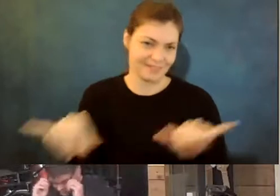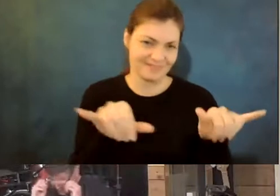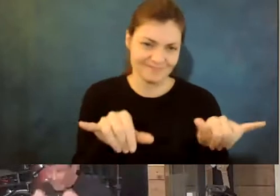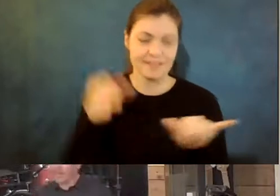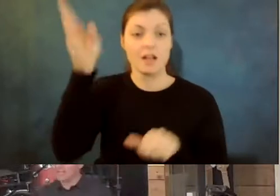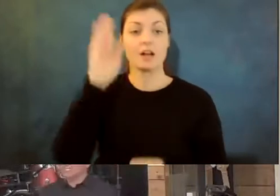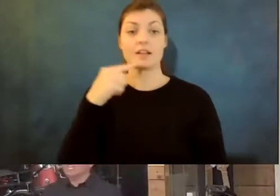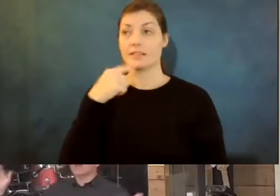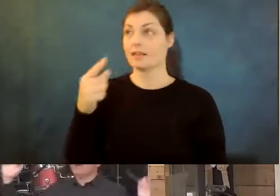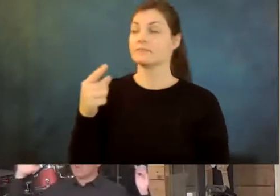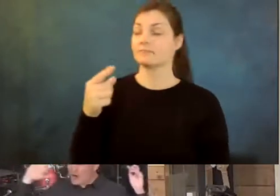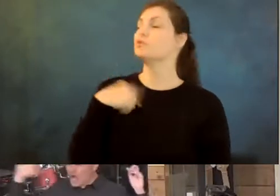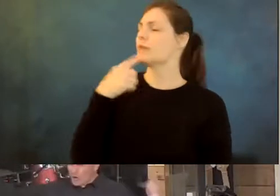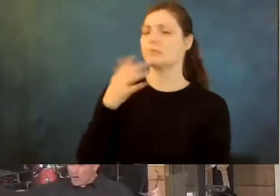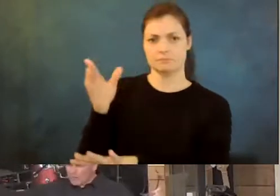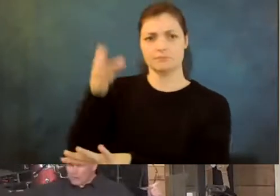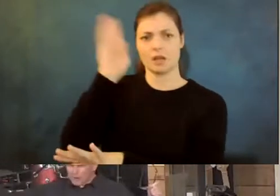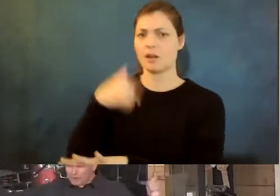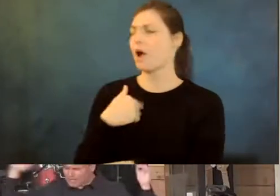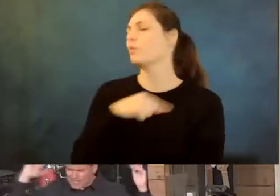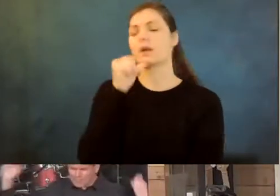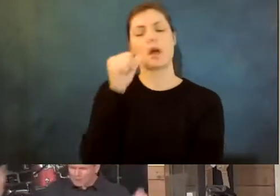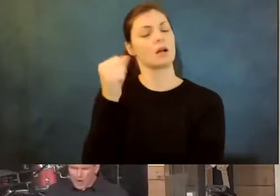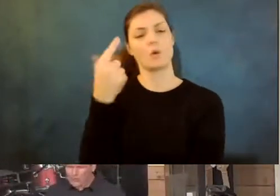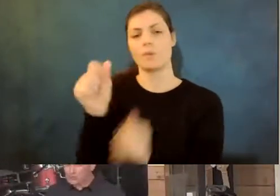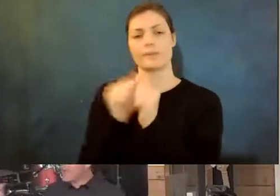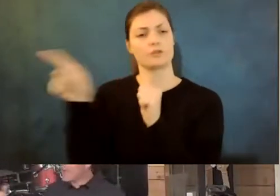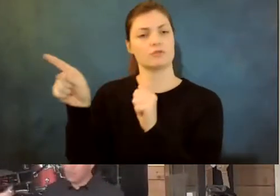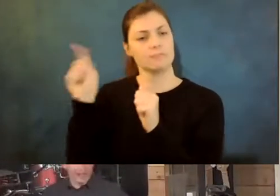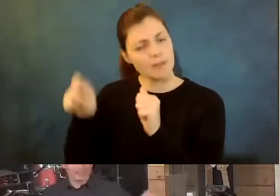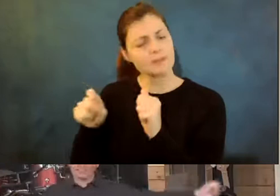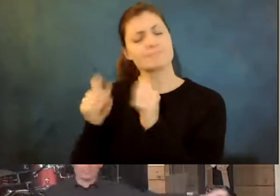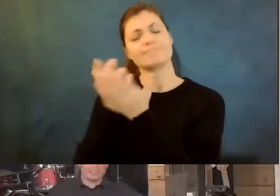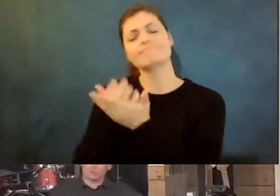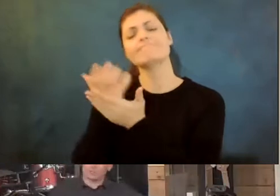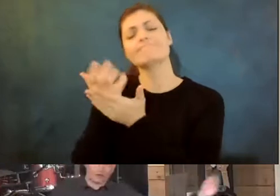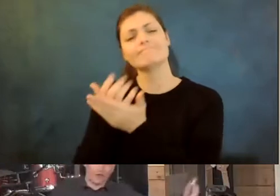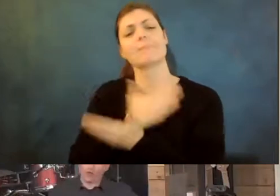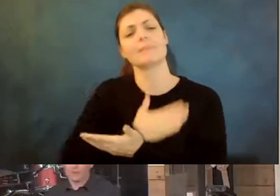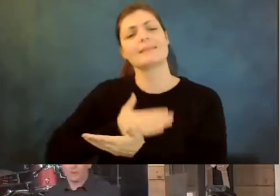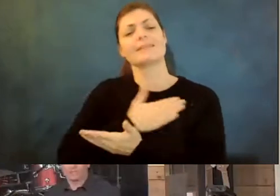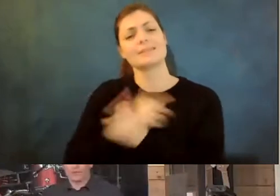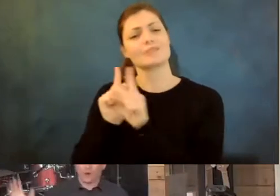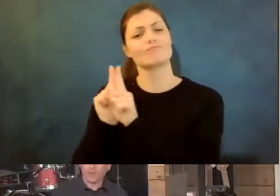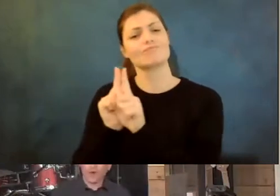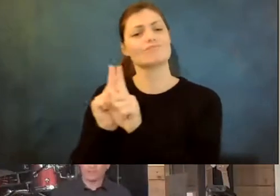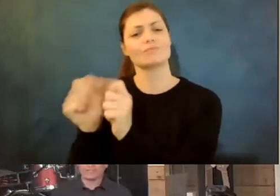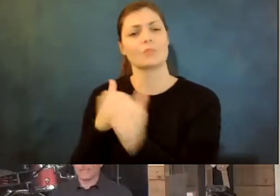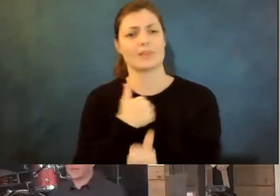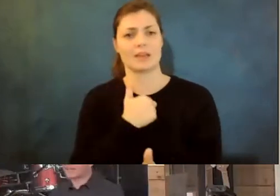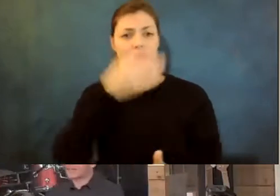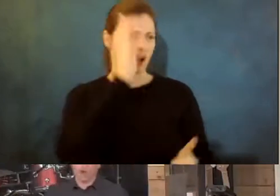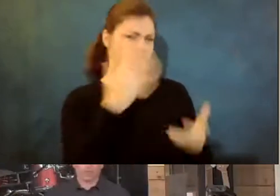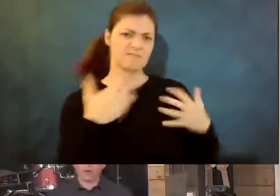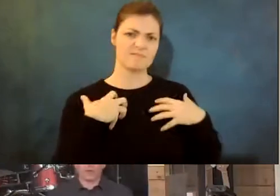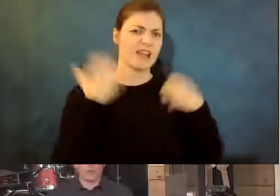says, you say to God, God, we're not going up in the promised land unless you go. And you beg and you beg because God says he's going to destroy all the people and he's going to burn them up and he's